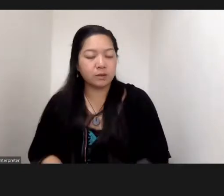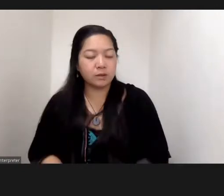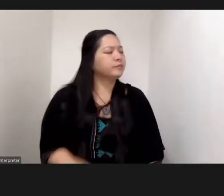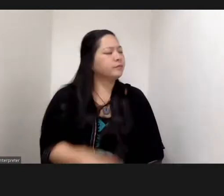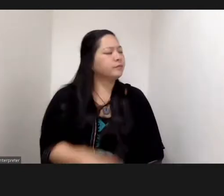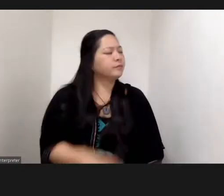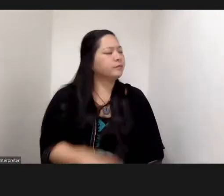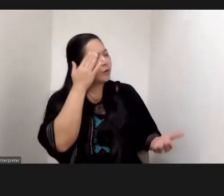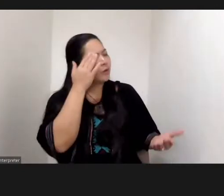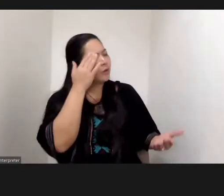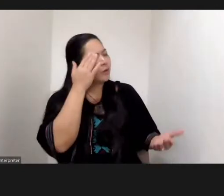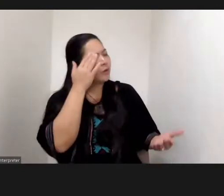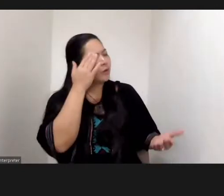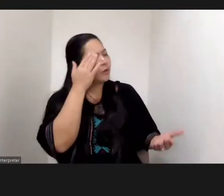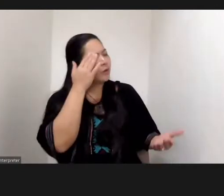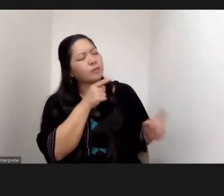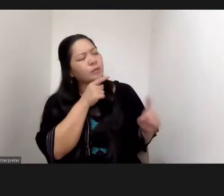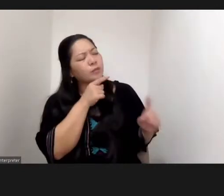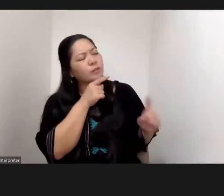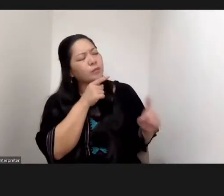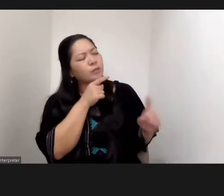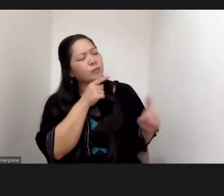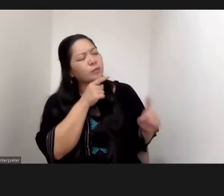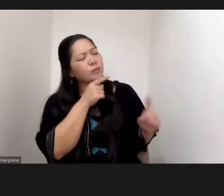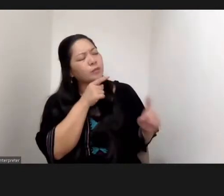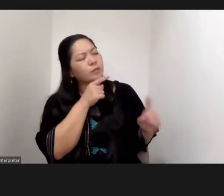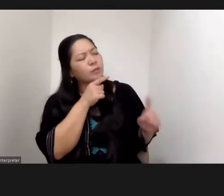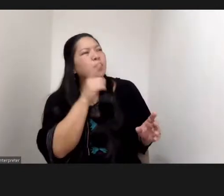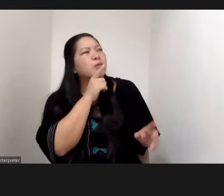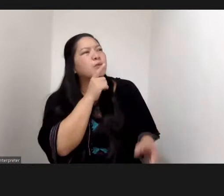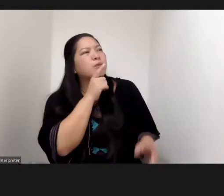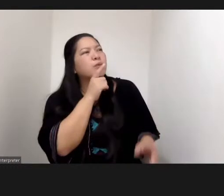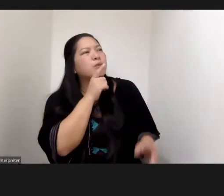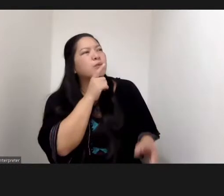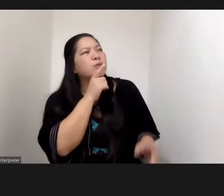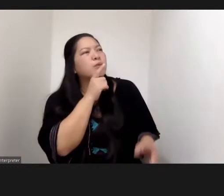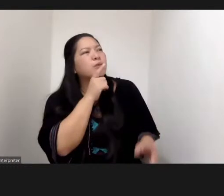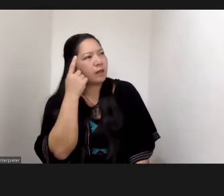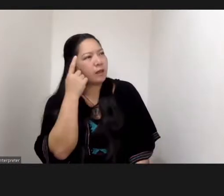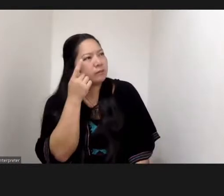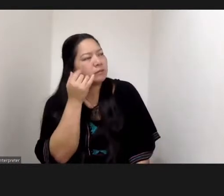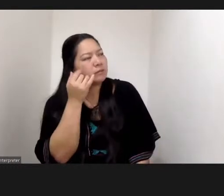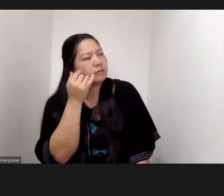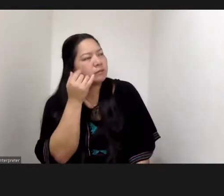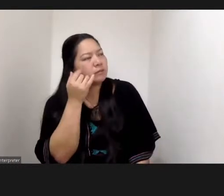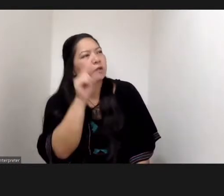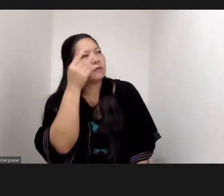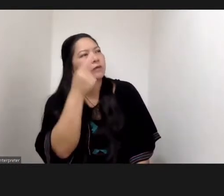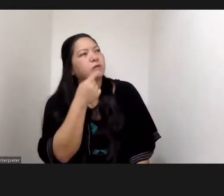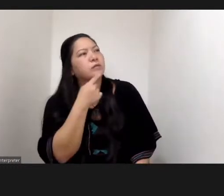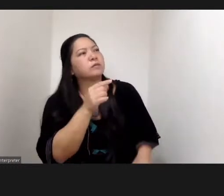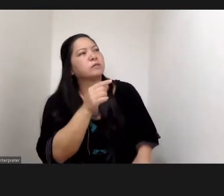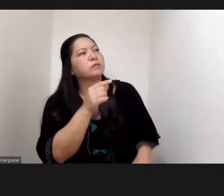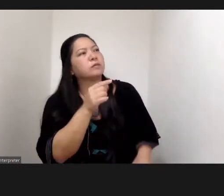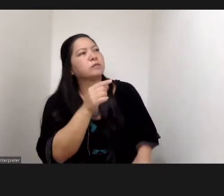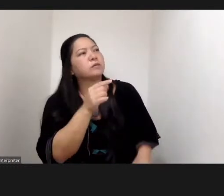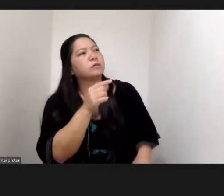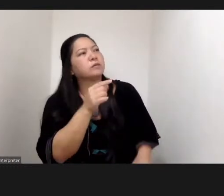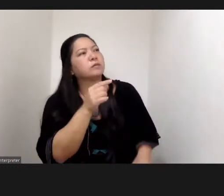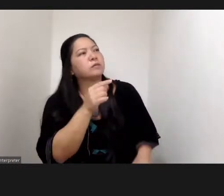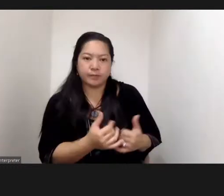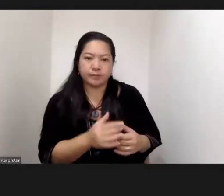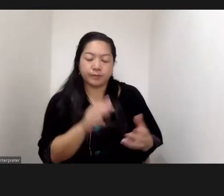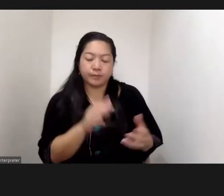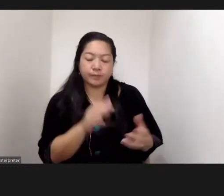You raise a good point. You don't really, I think there is a confusion here